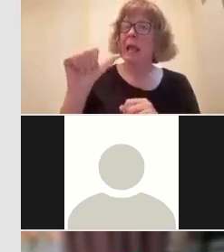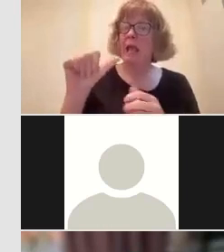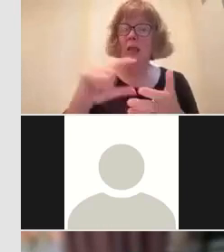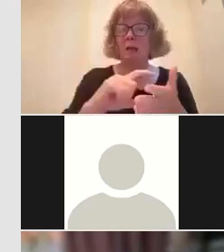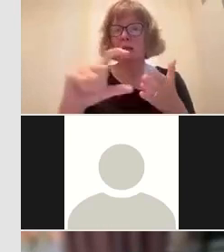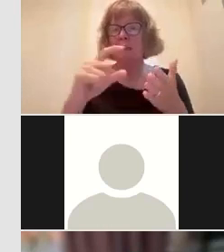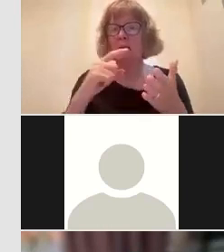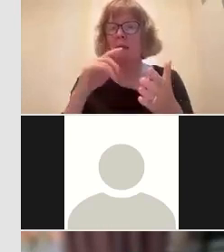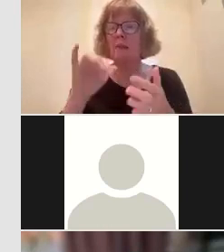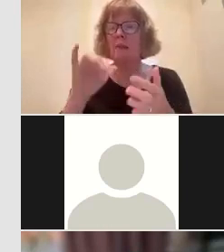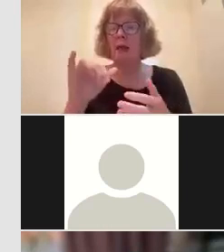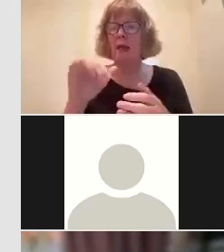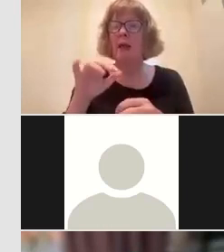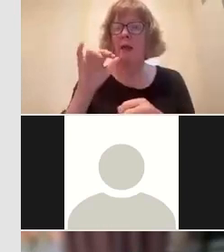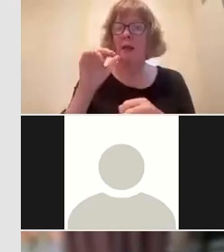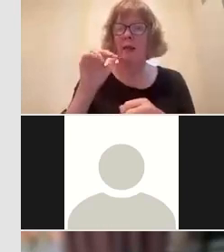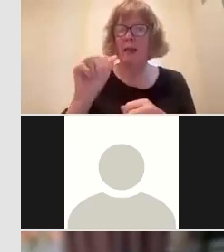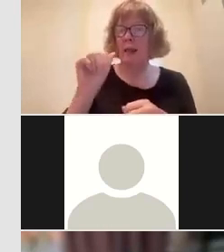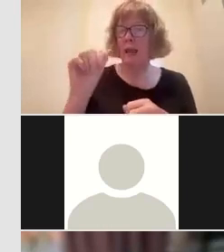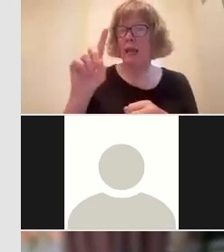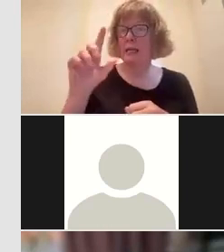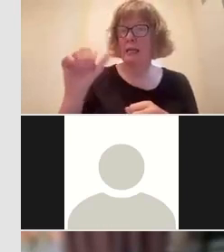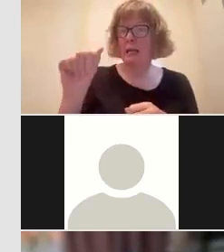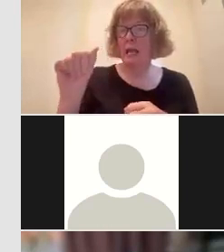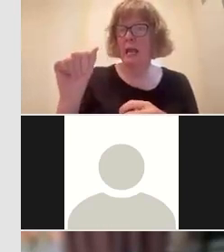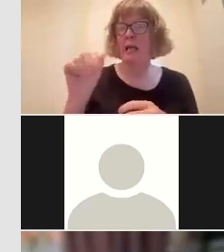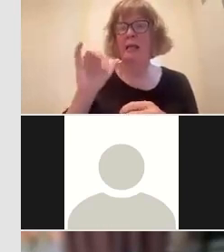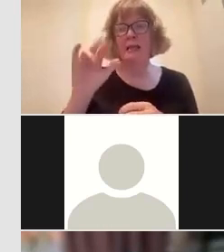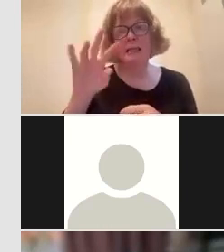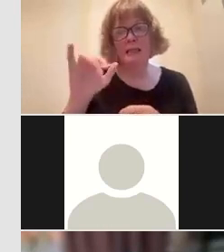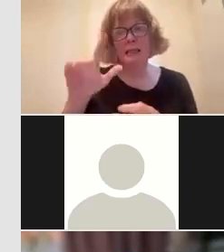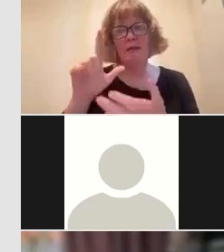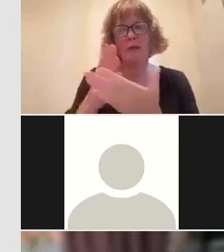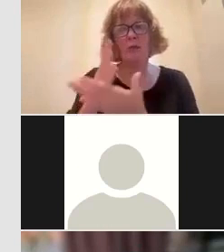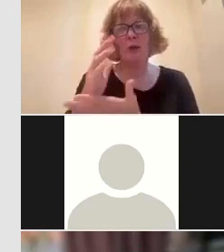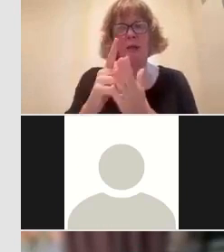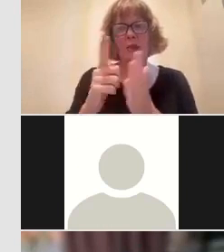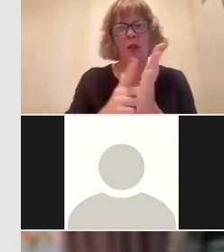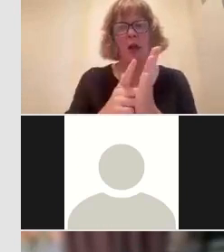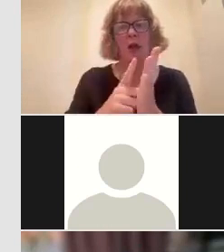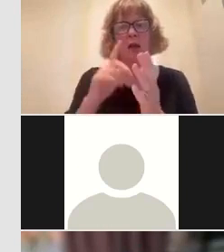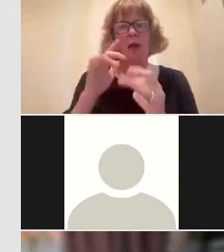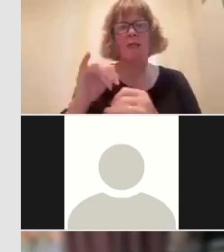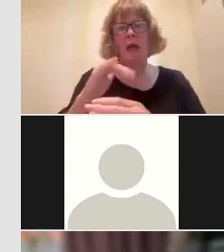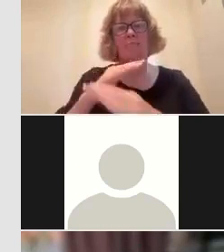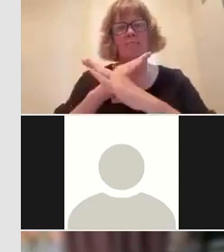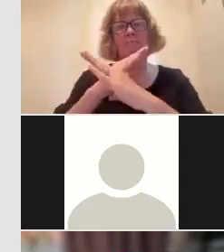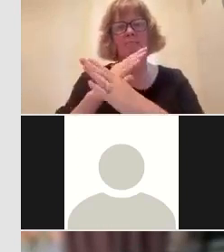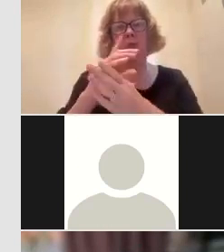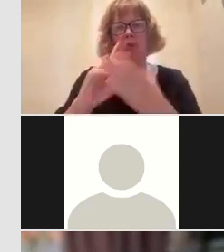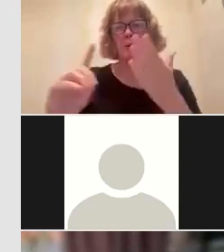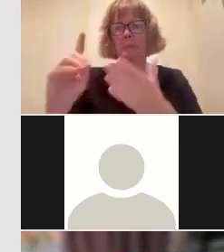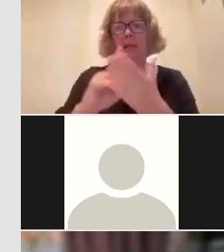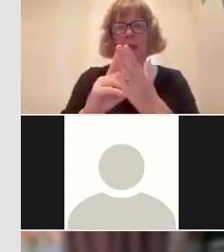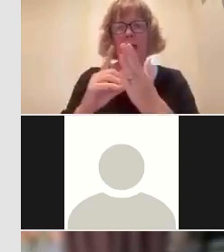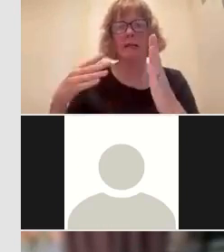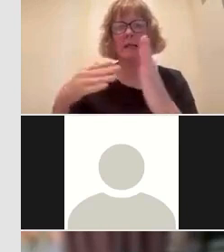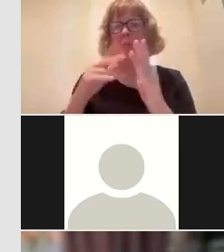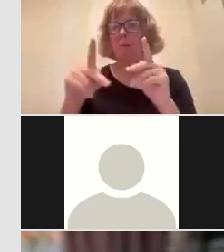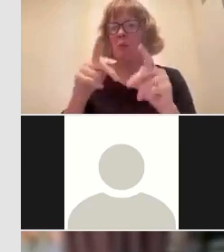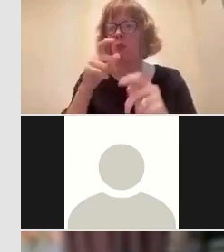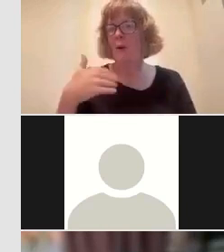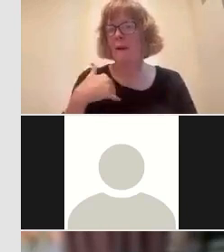with Disabilities Act is a civil rights law that prohibits discrimination against individuals who have